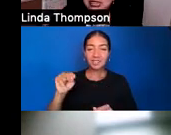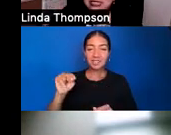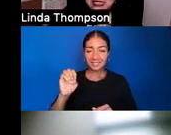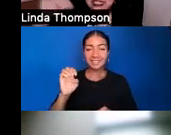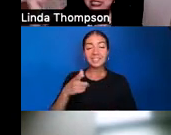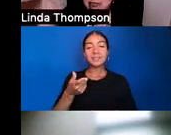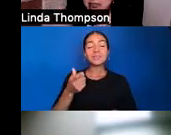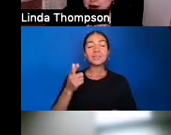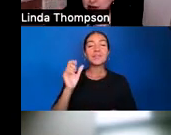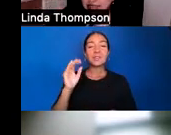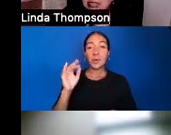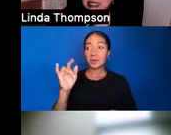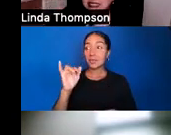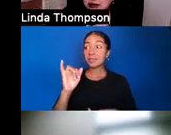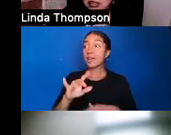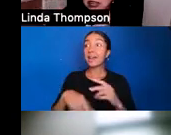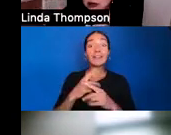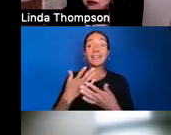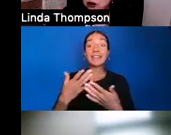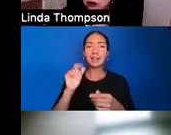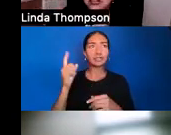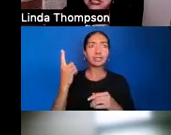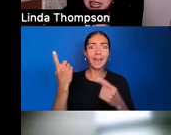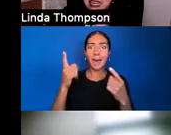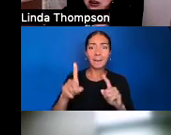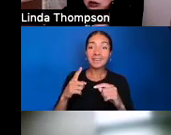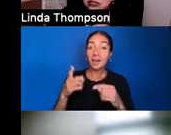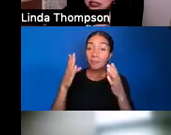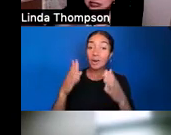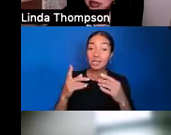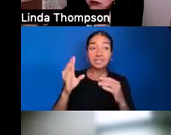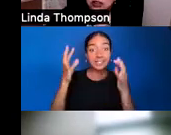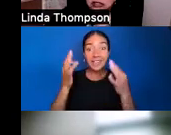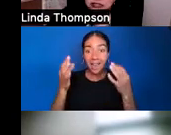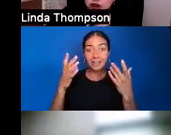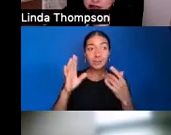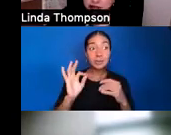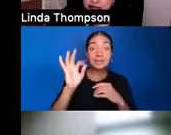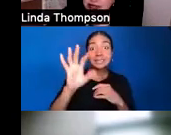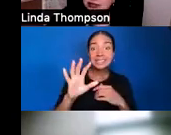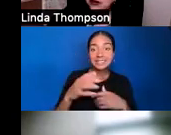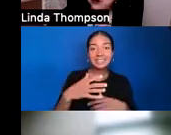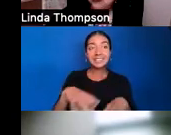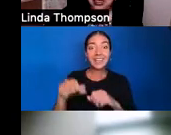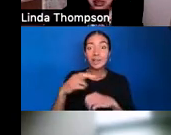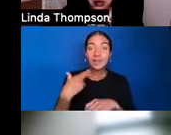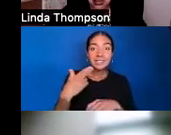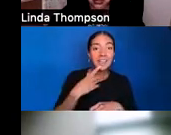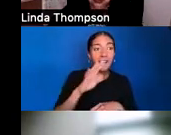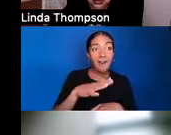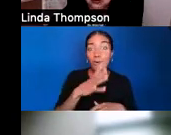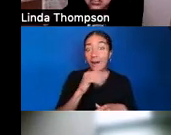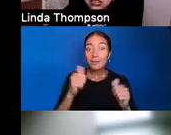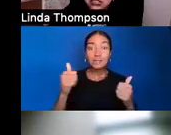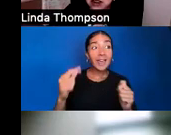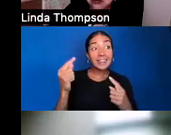those things didn't just happen. That's somebody coming forward and taking a risk and saying, well, let's try this,